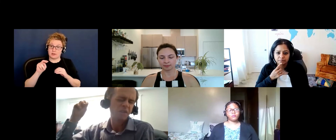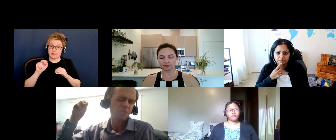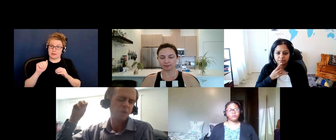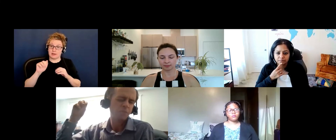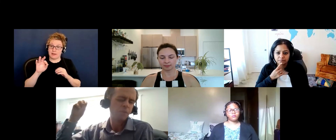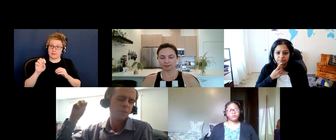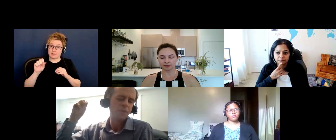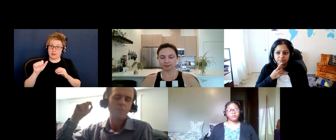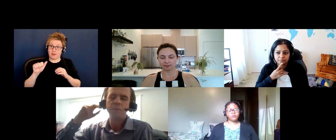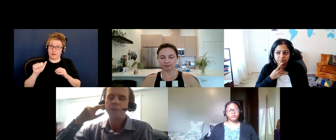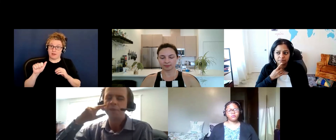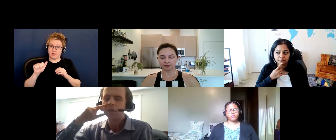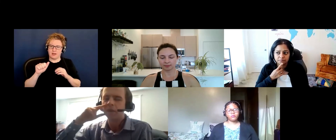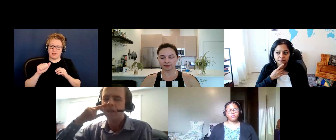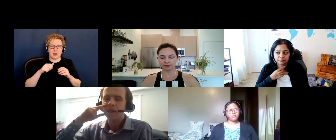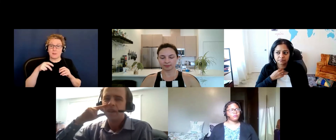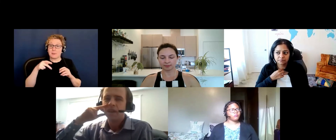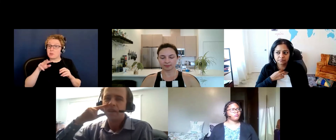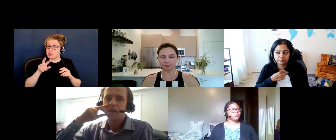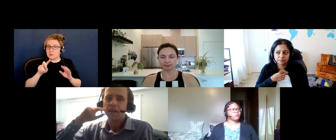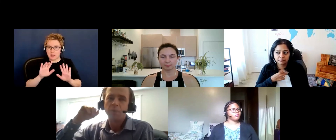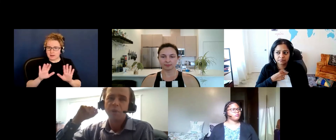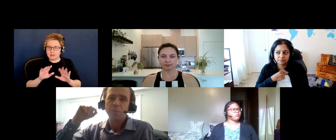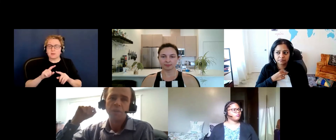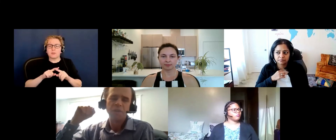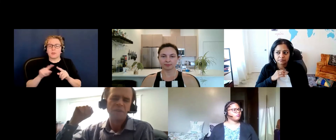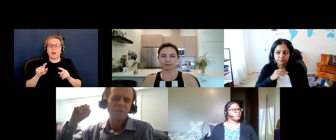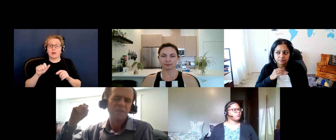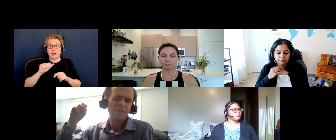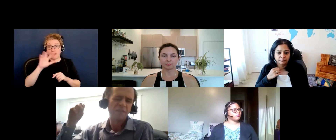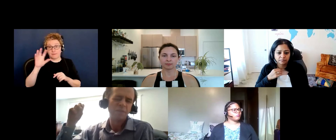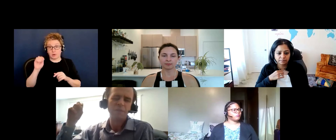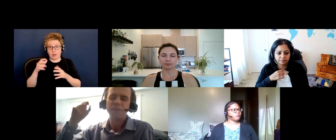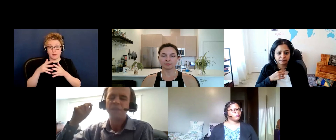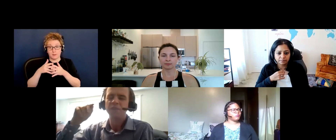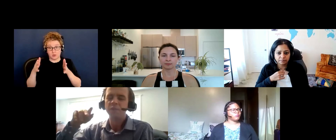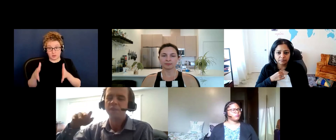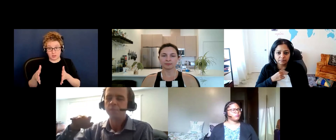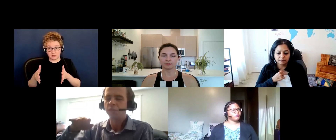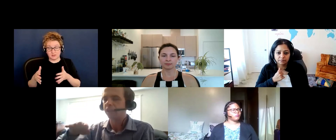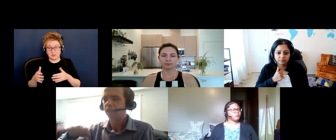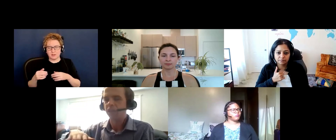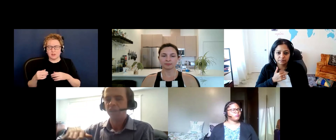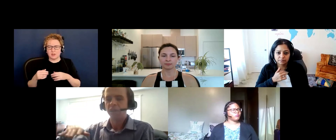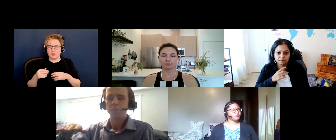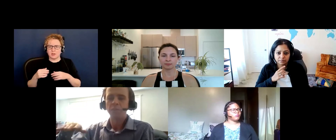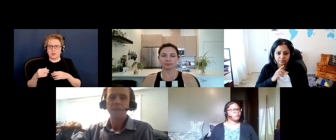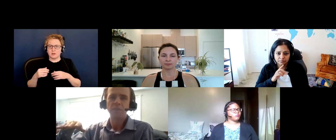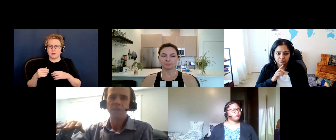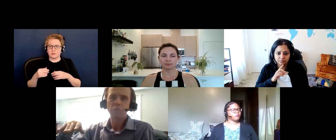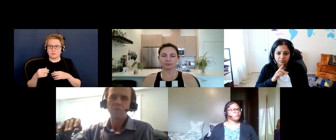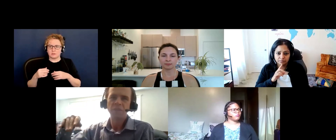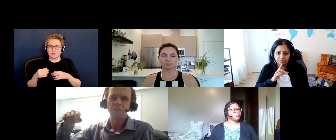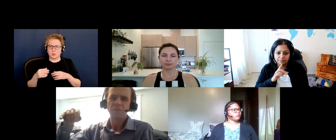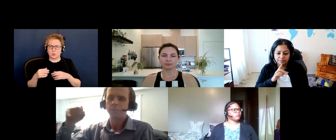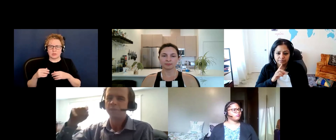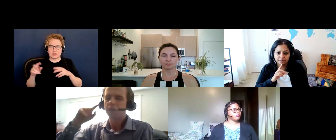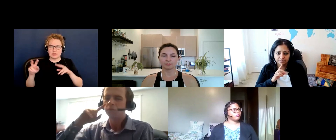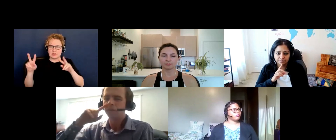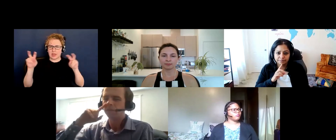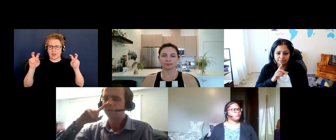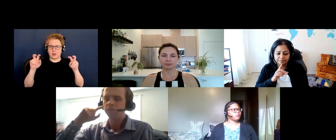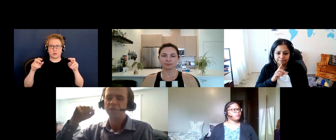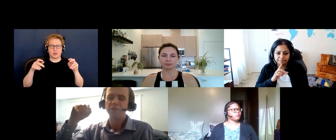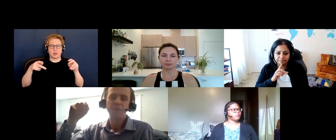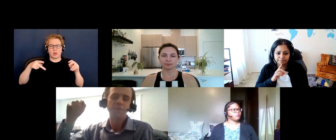on not people with disabilities, but African Americans. And it was funny, it wasn't just like something like, it was titled like pulling ourselves up,